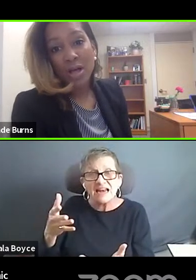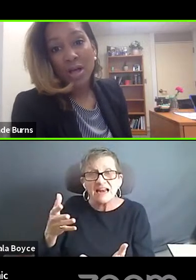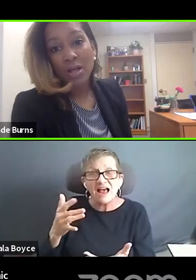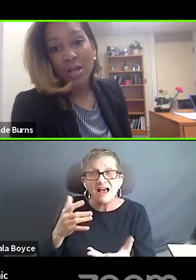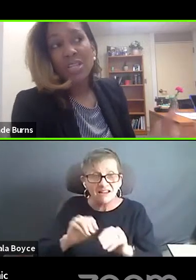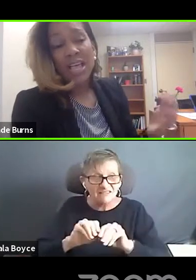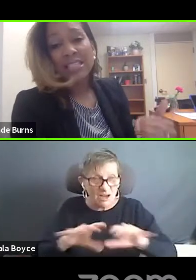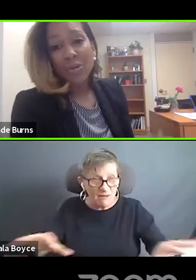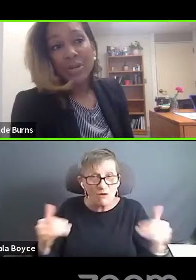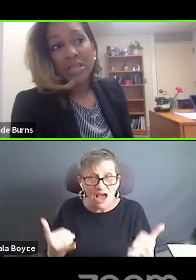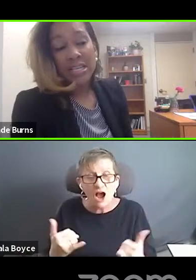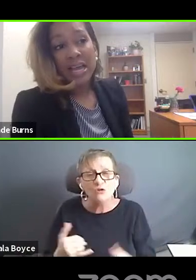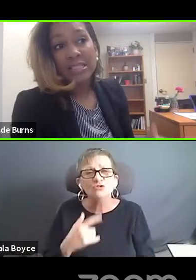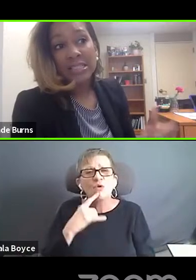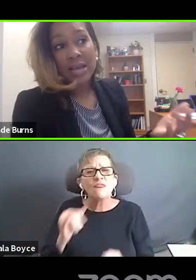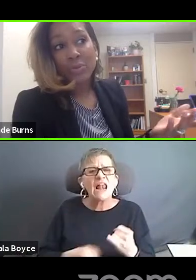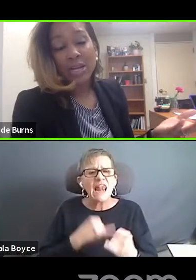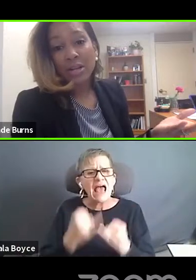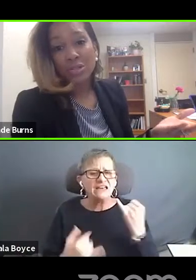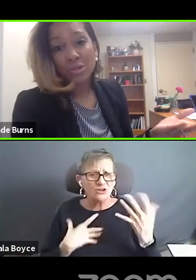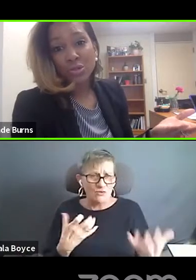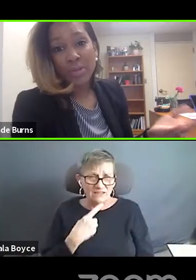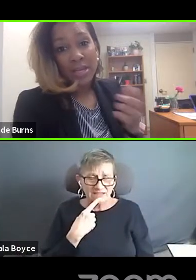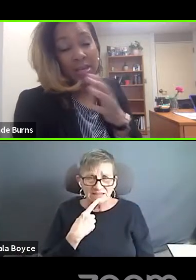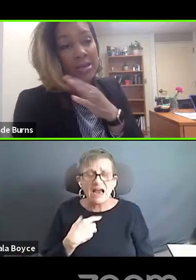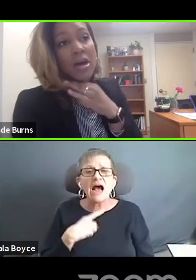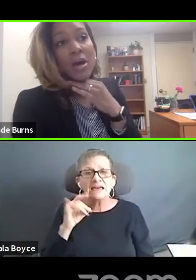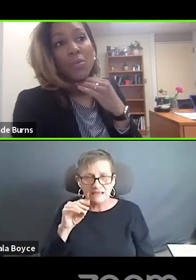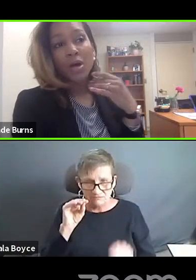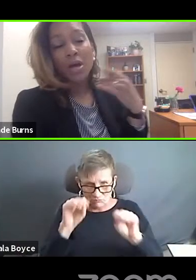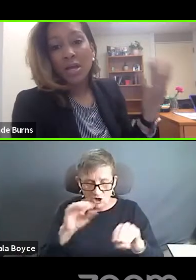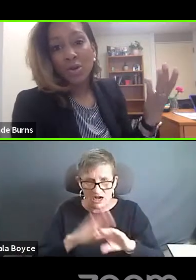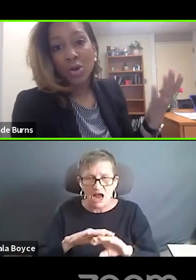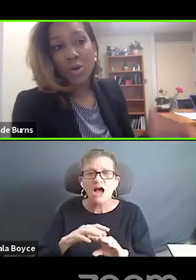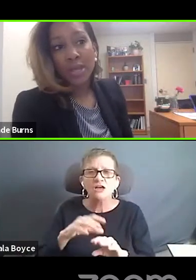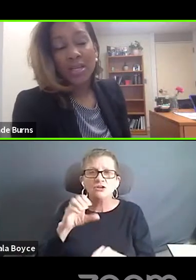as well. And so the last thing I wanted to say is that I put it out on social media,